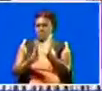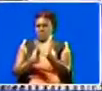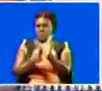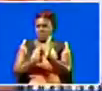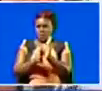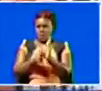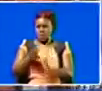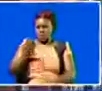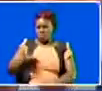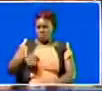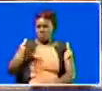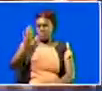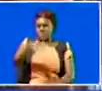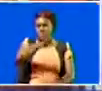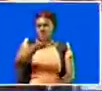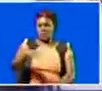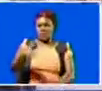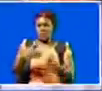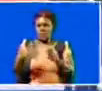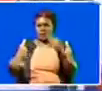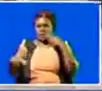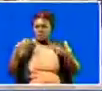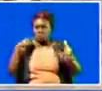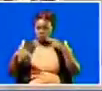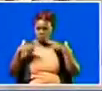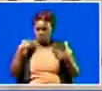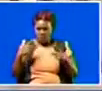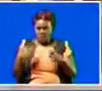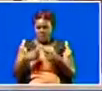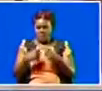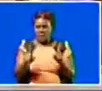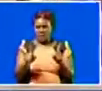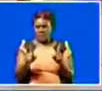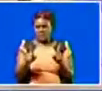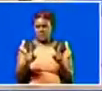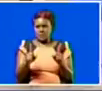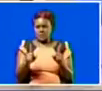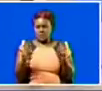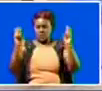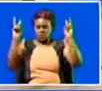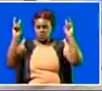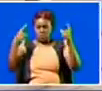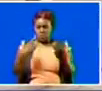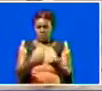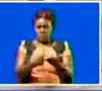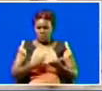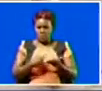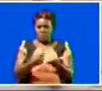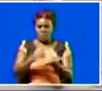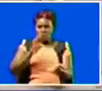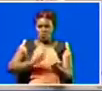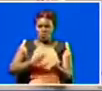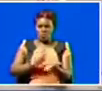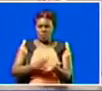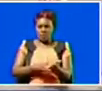female parliamentarians against Sunshine Hotel's actions. However, what remains as a subject of debate is the common